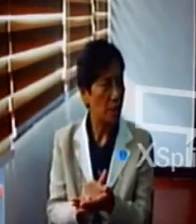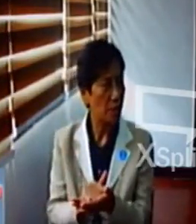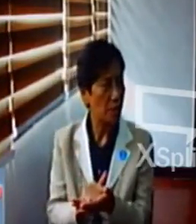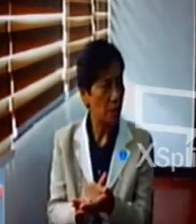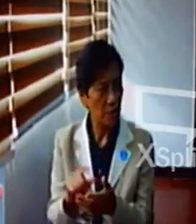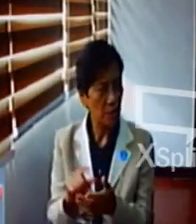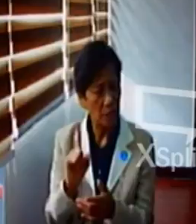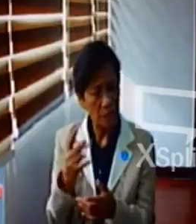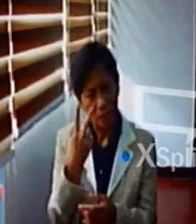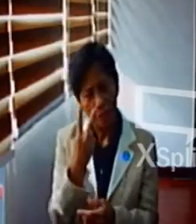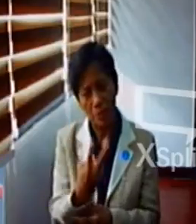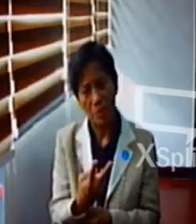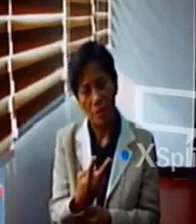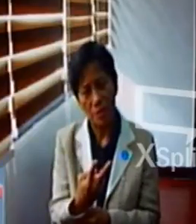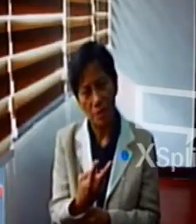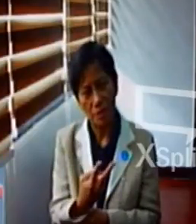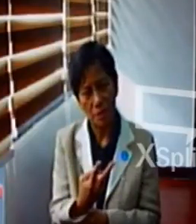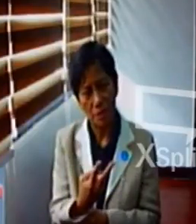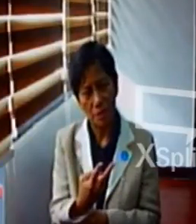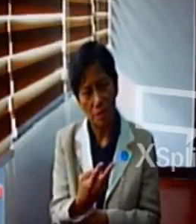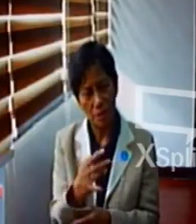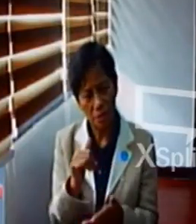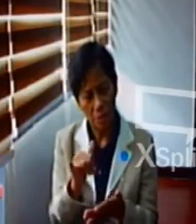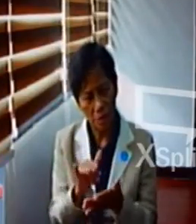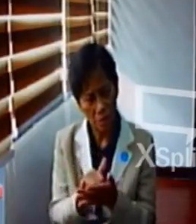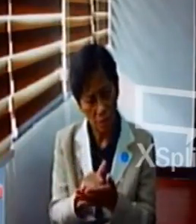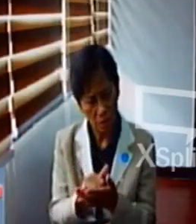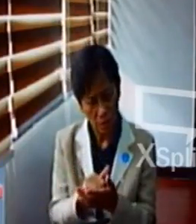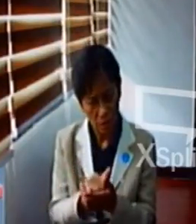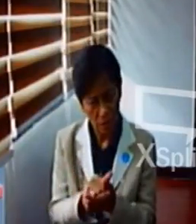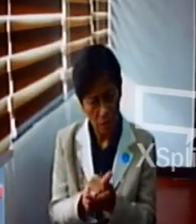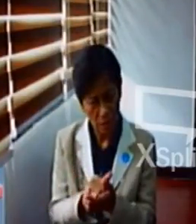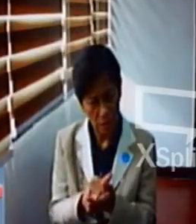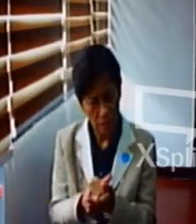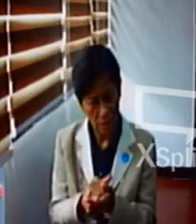What I've seen is that